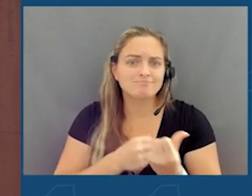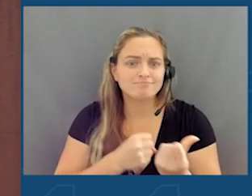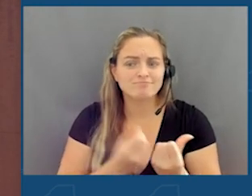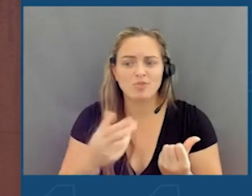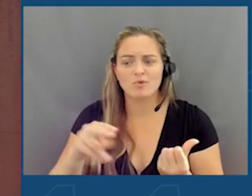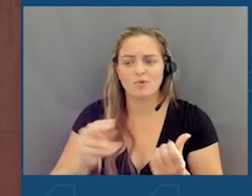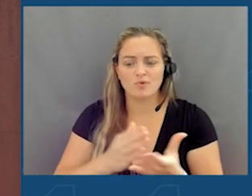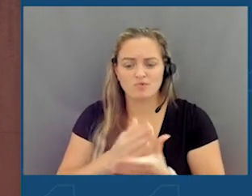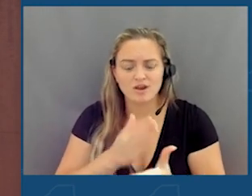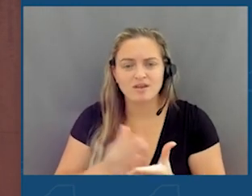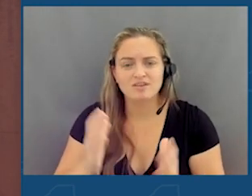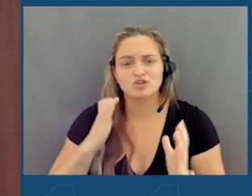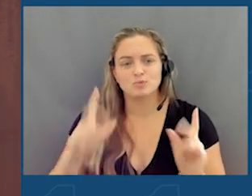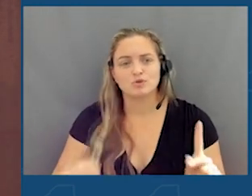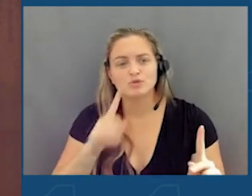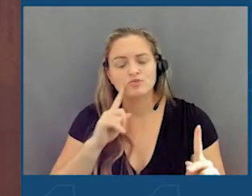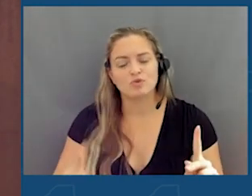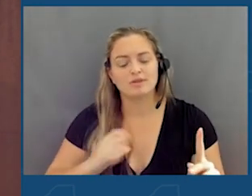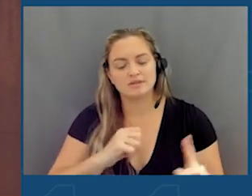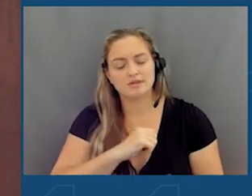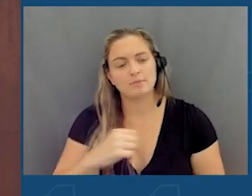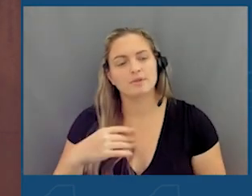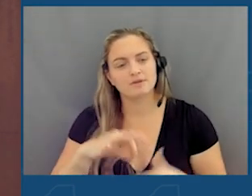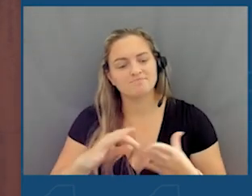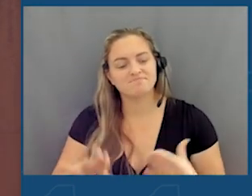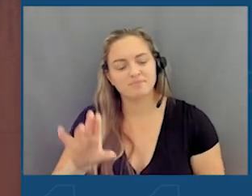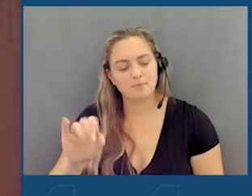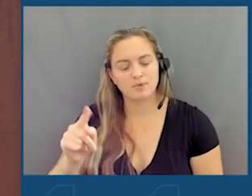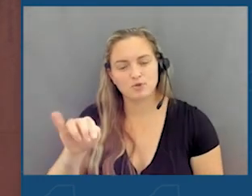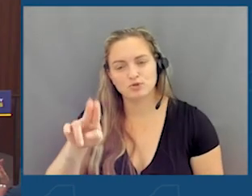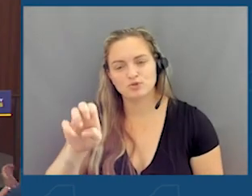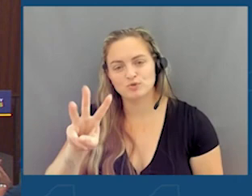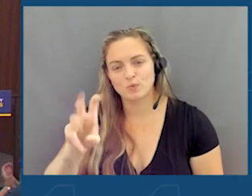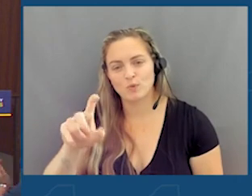the chair of the Assembly Elections Committee, Latrice Walker.